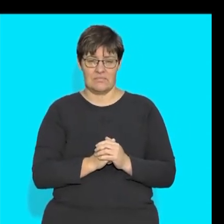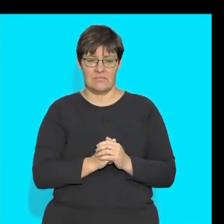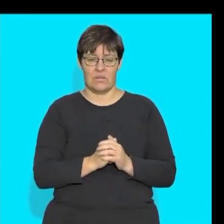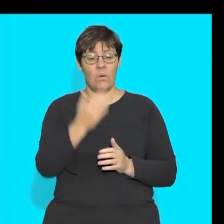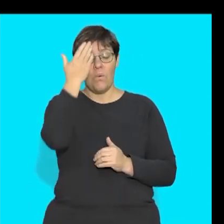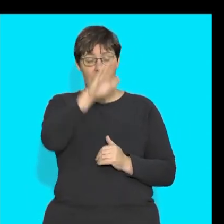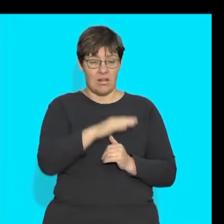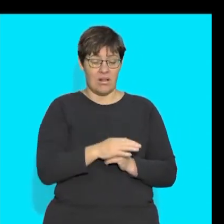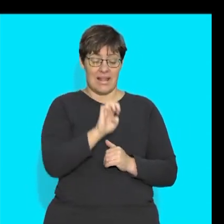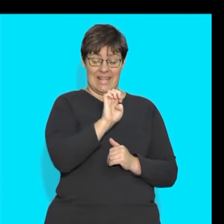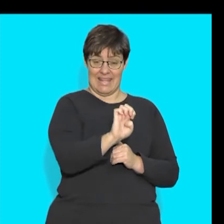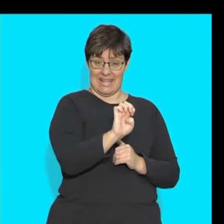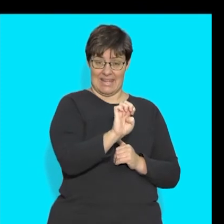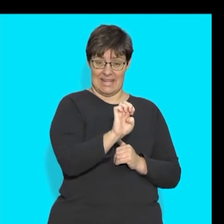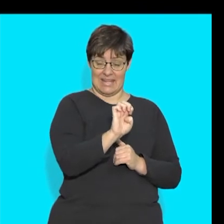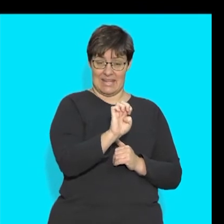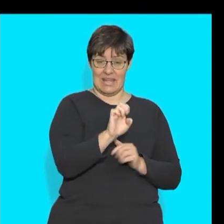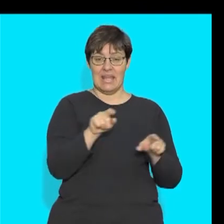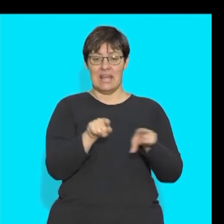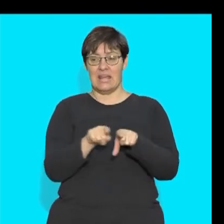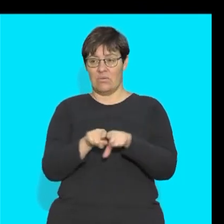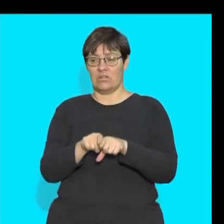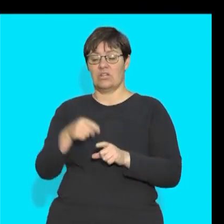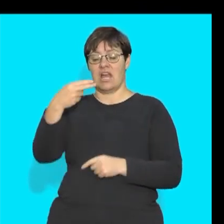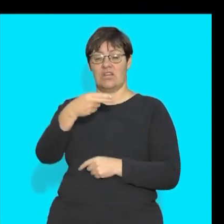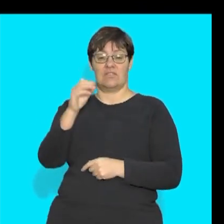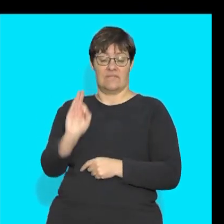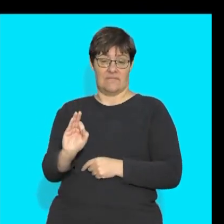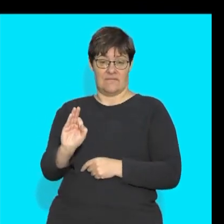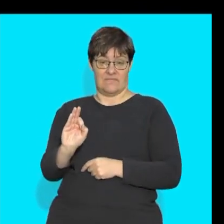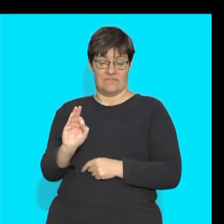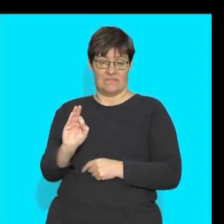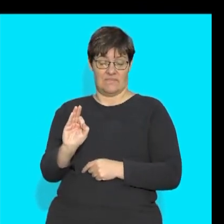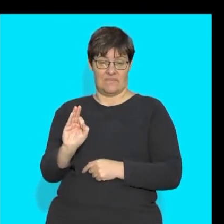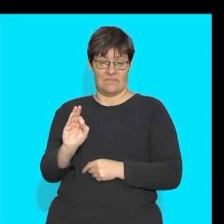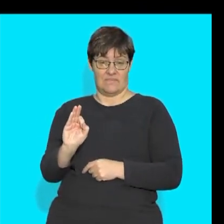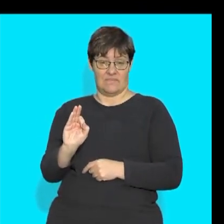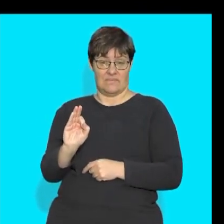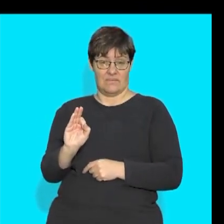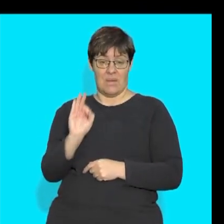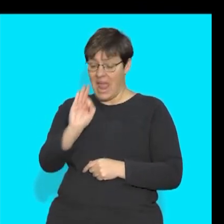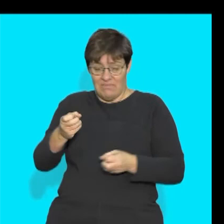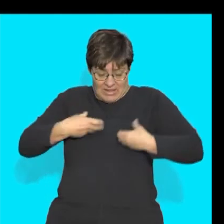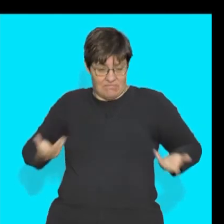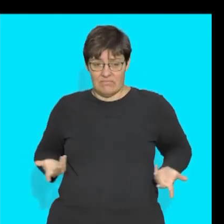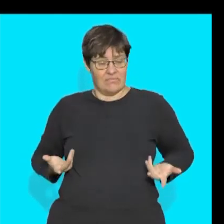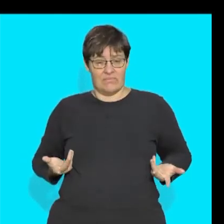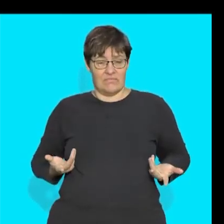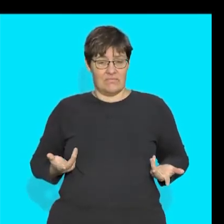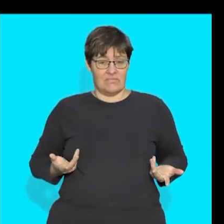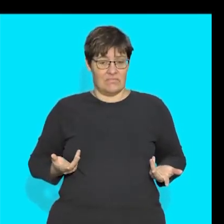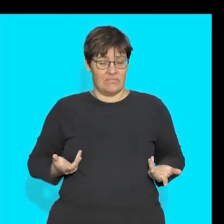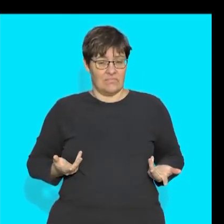photons. We know that E equals HF, but I wasn't given